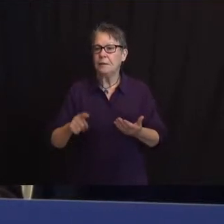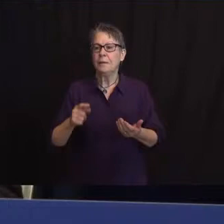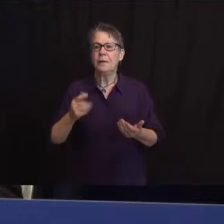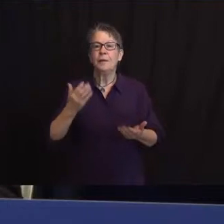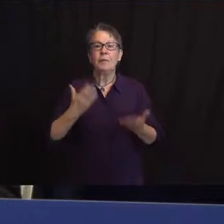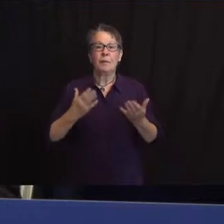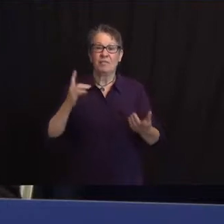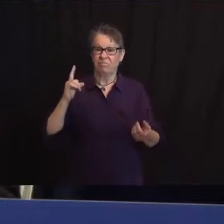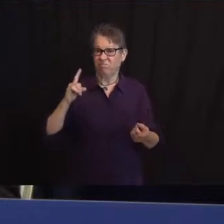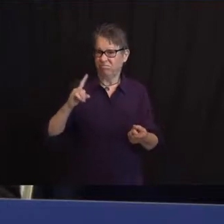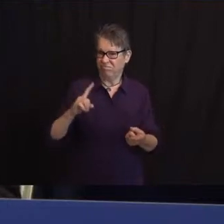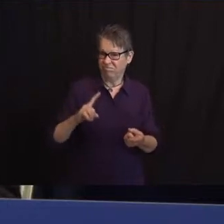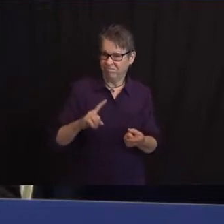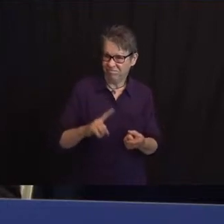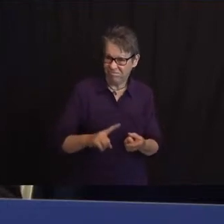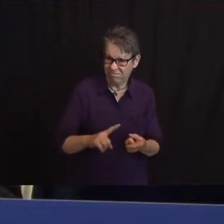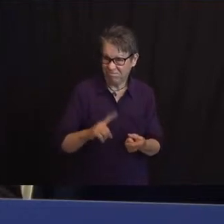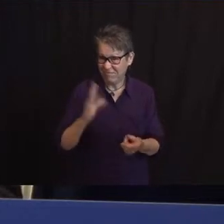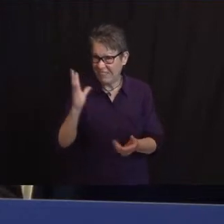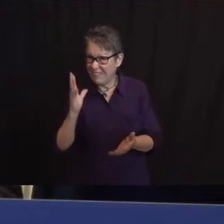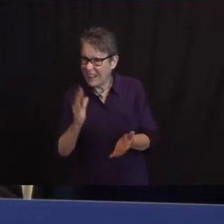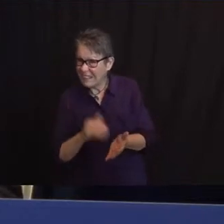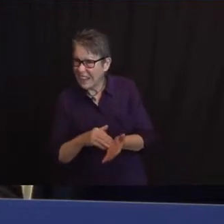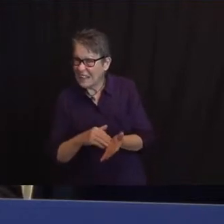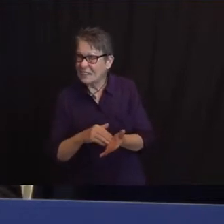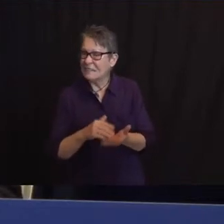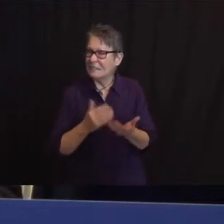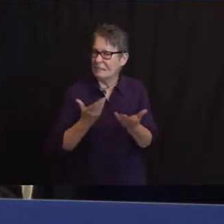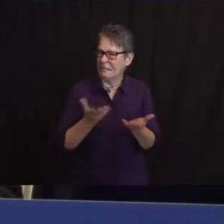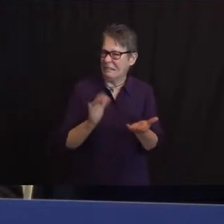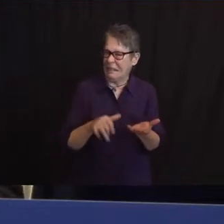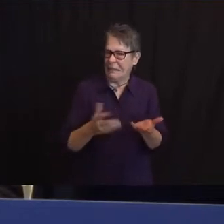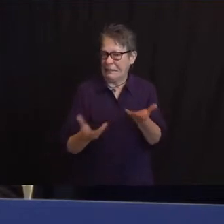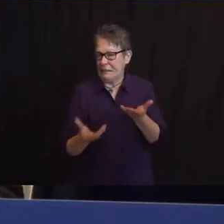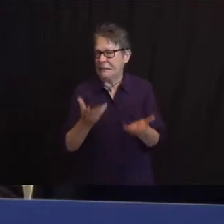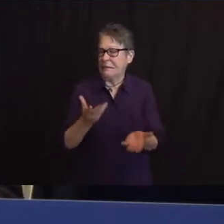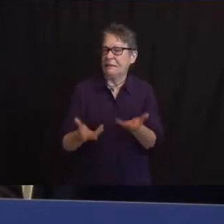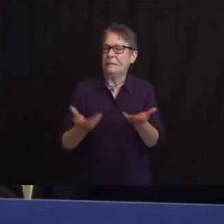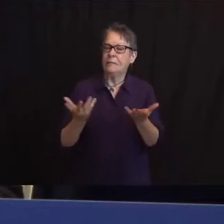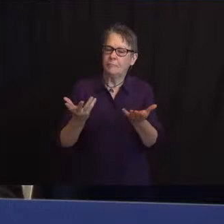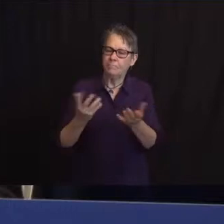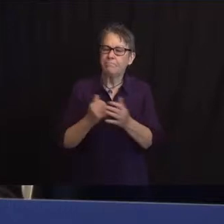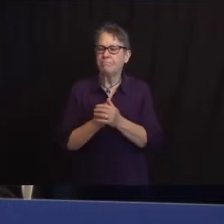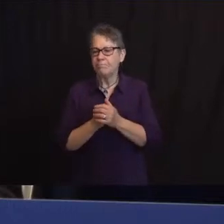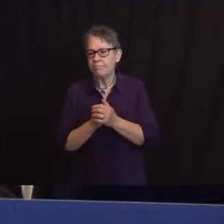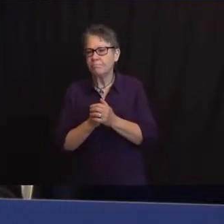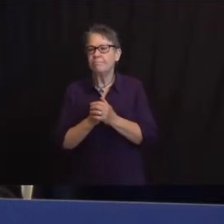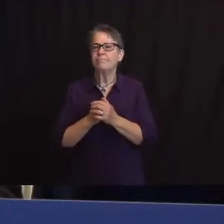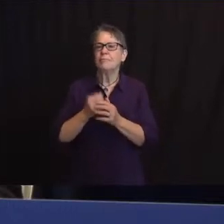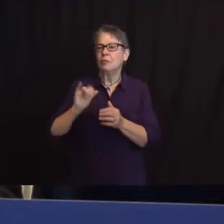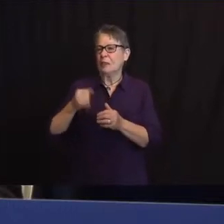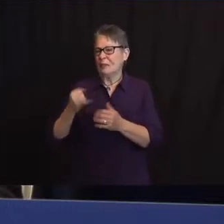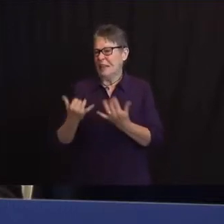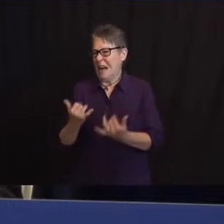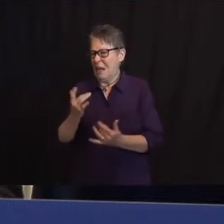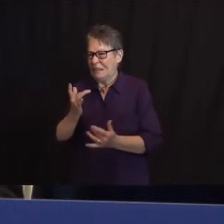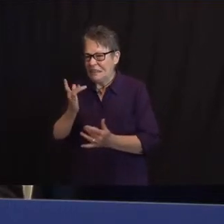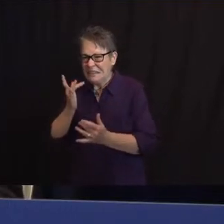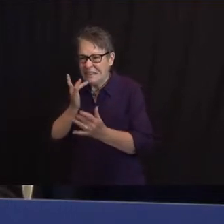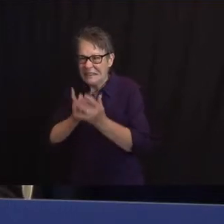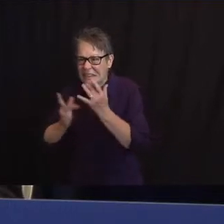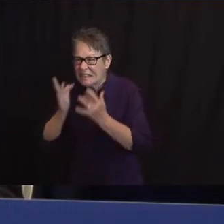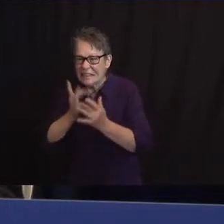to 5,200 doses. Since J&J is going to be scarce and we want as many people as possible to